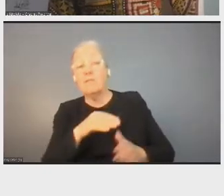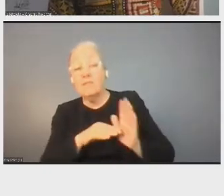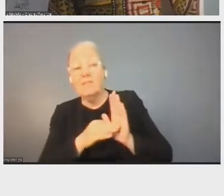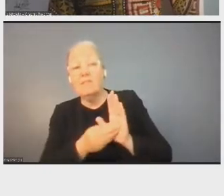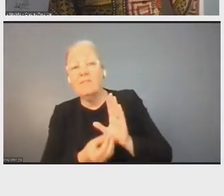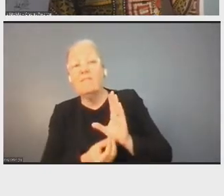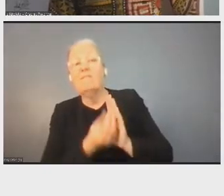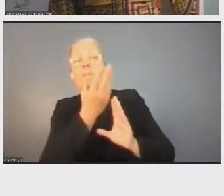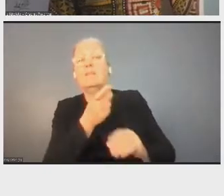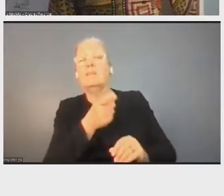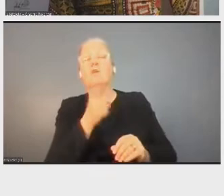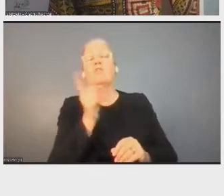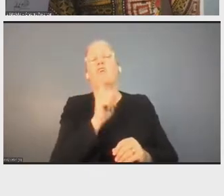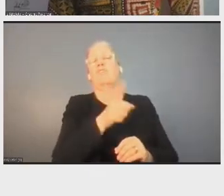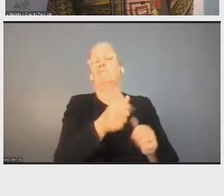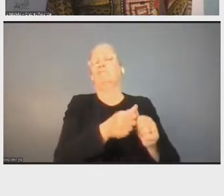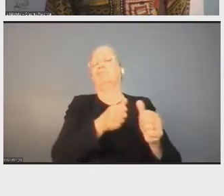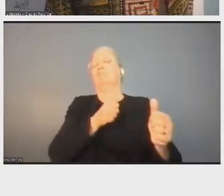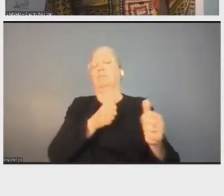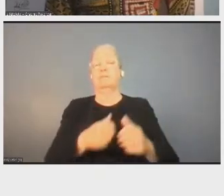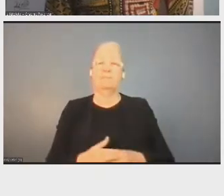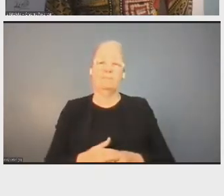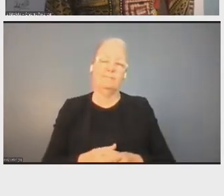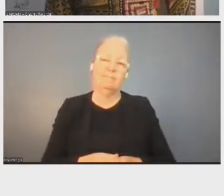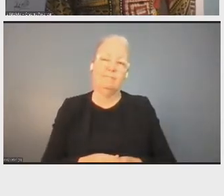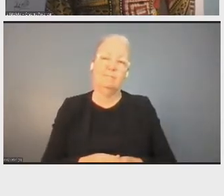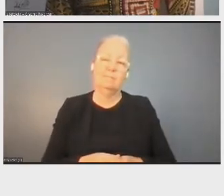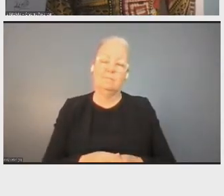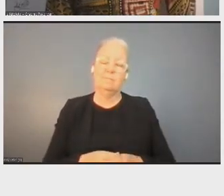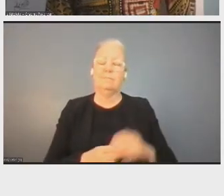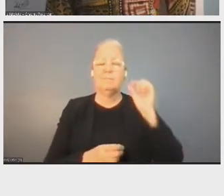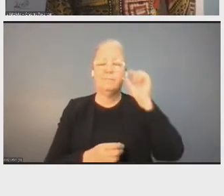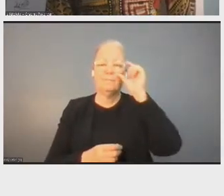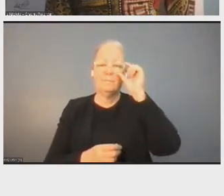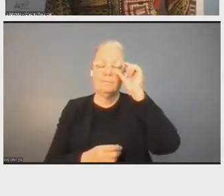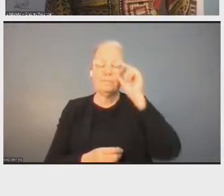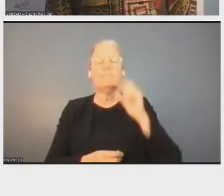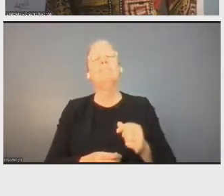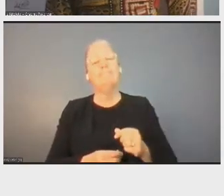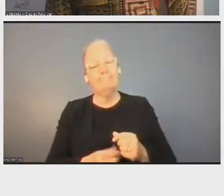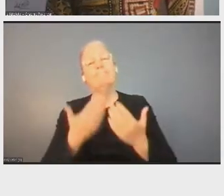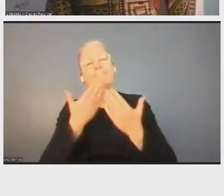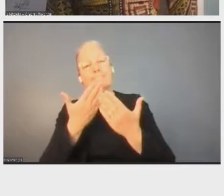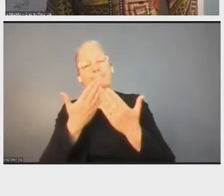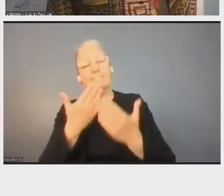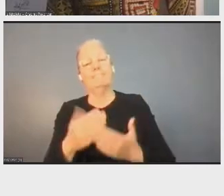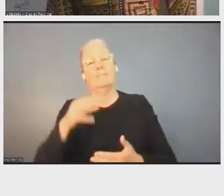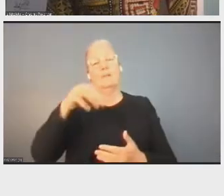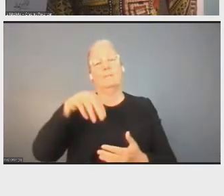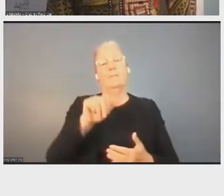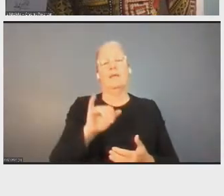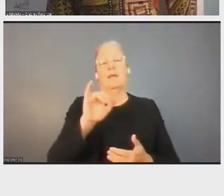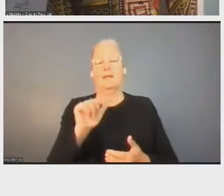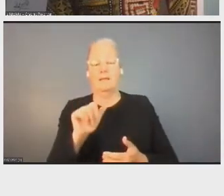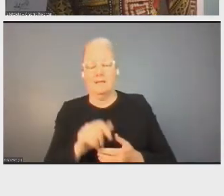behind? Muchas gracias, Maya. Dos cosas quisiera plantear aquí. Thank you very much, Maya. Two things. The